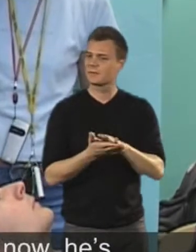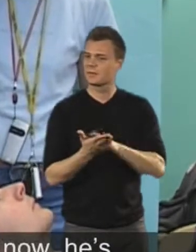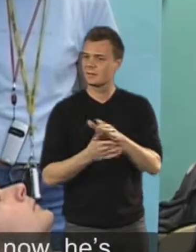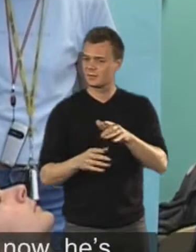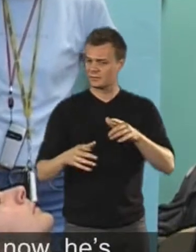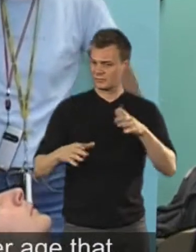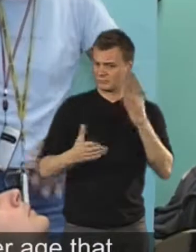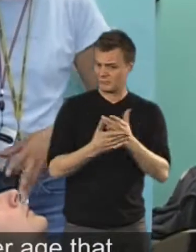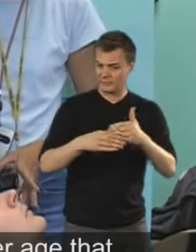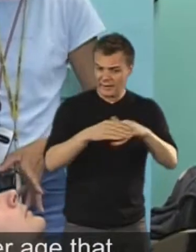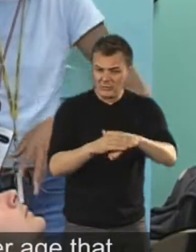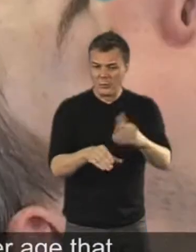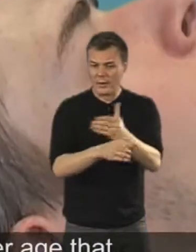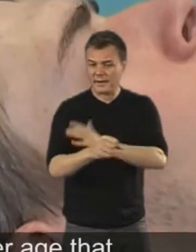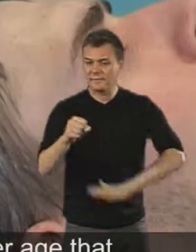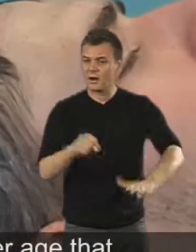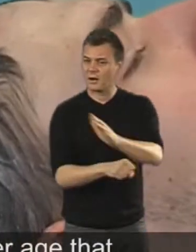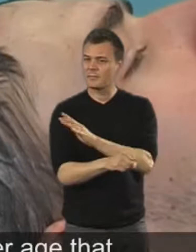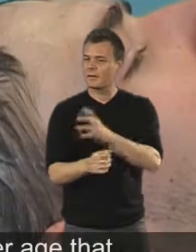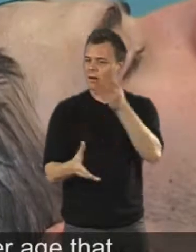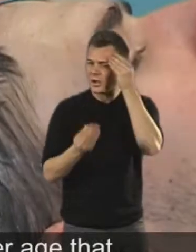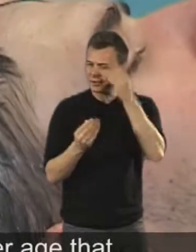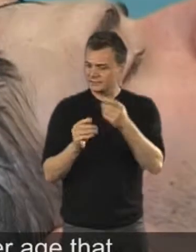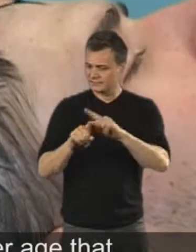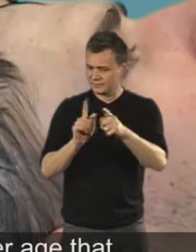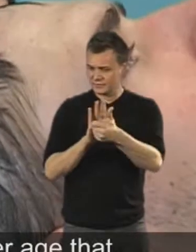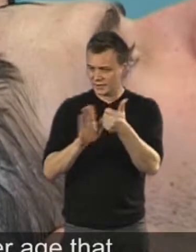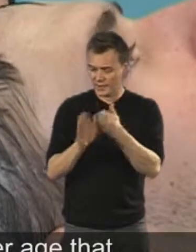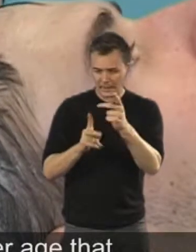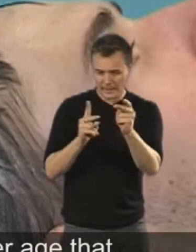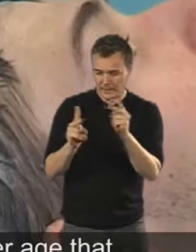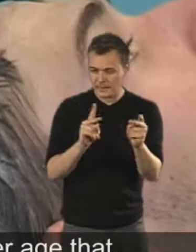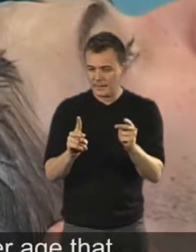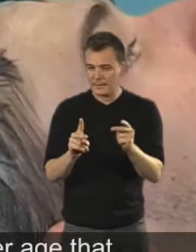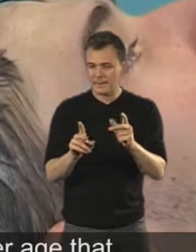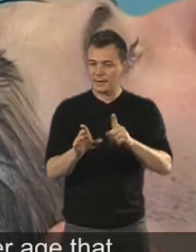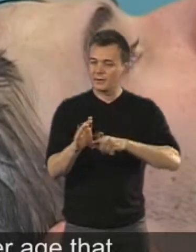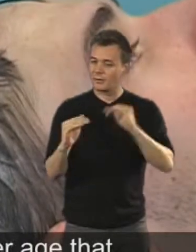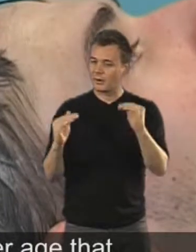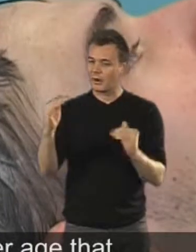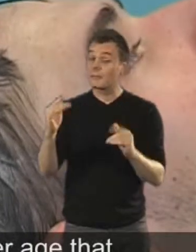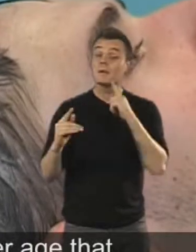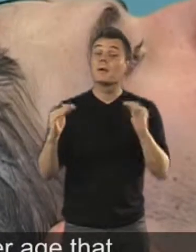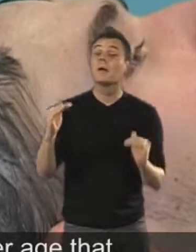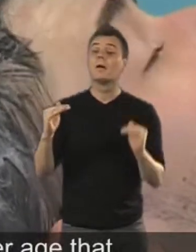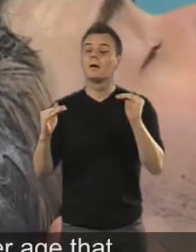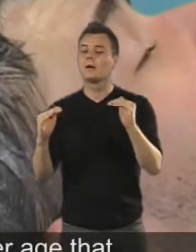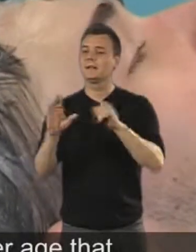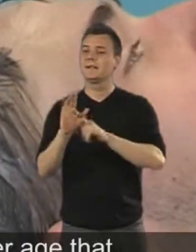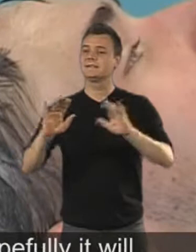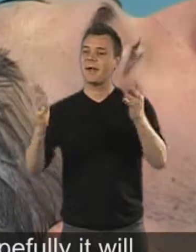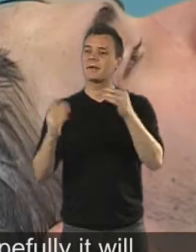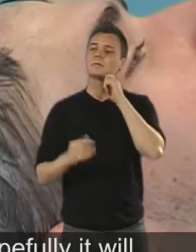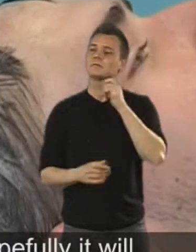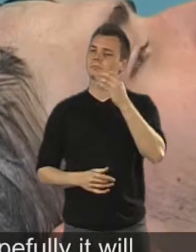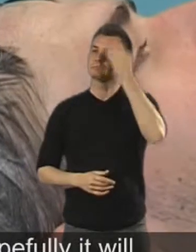working environment, as you can see, and learning the skills at a younger age, that when he gets into Year 10, he'll then